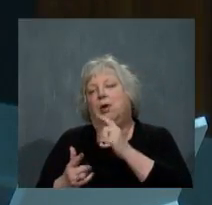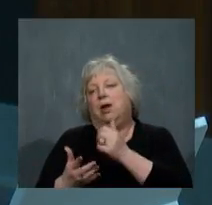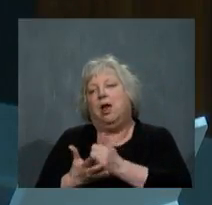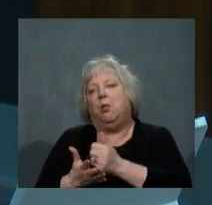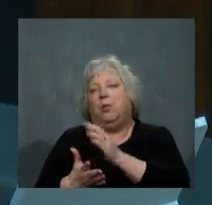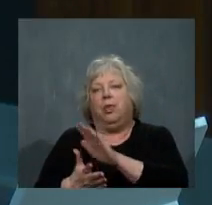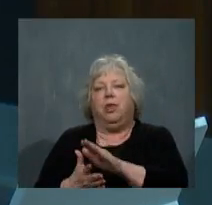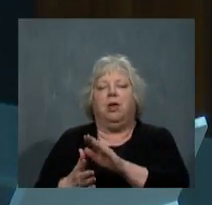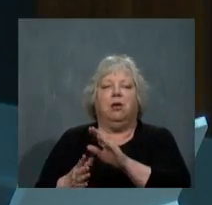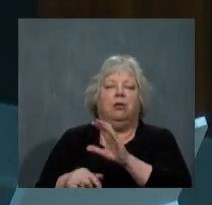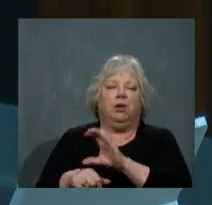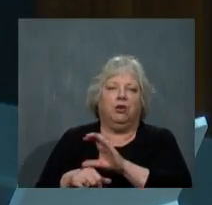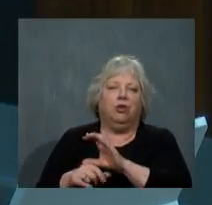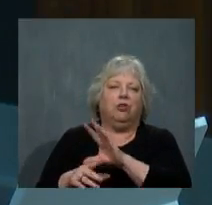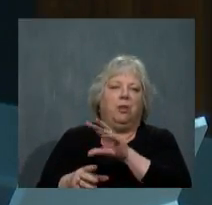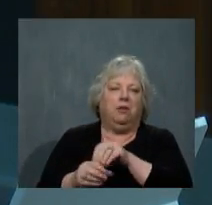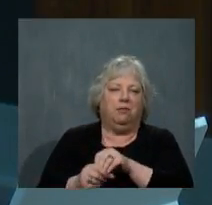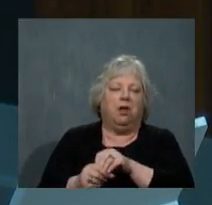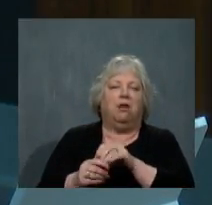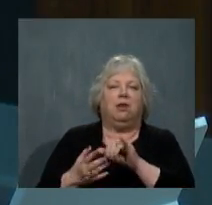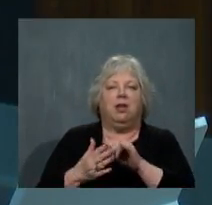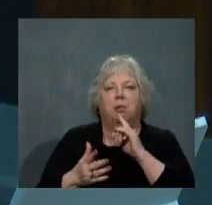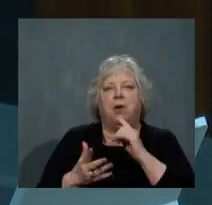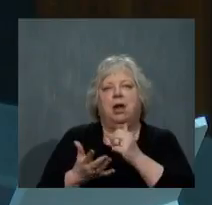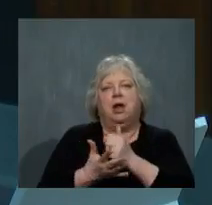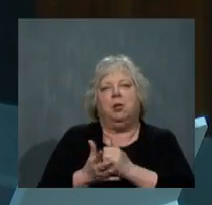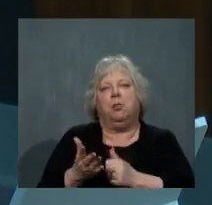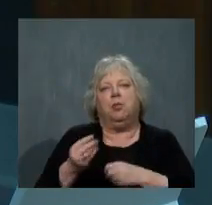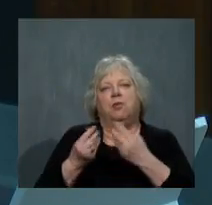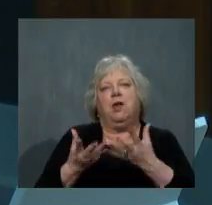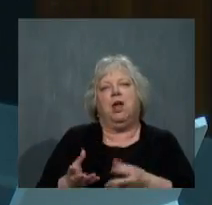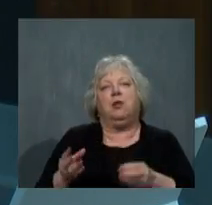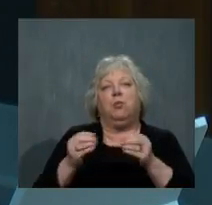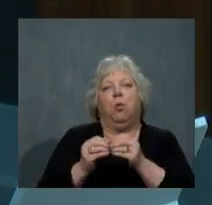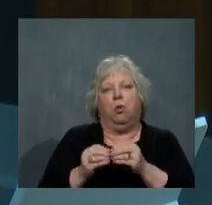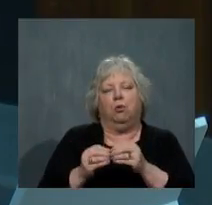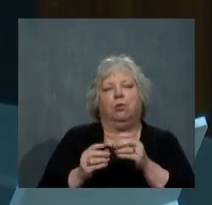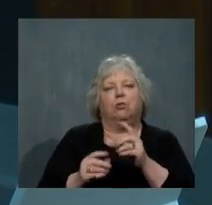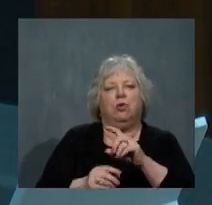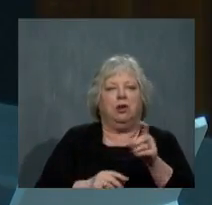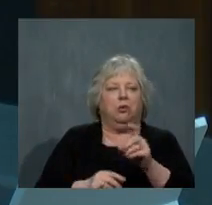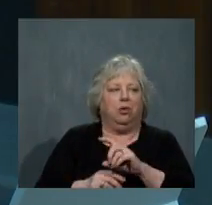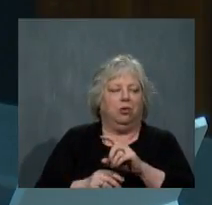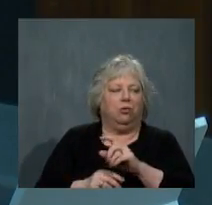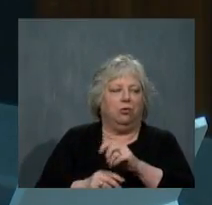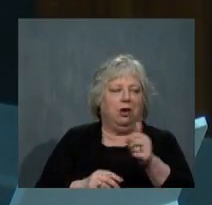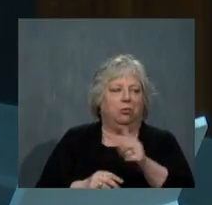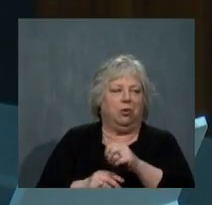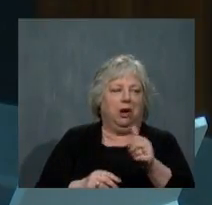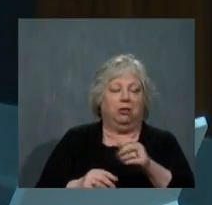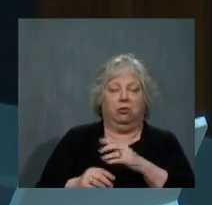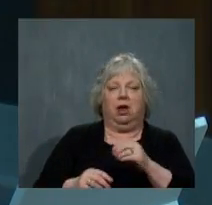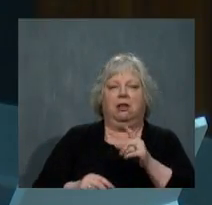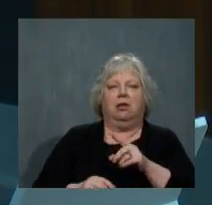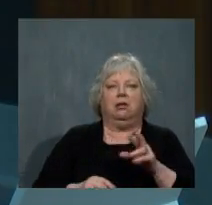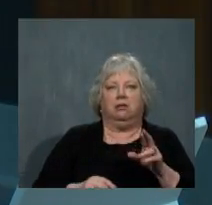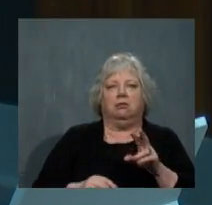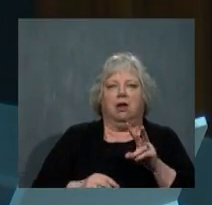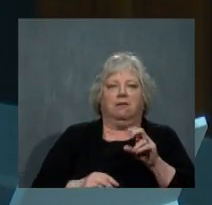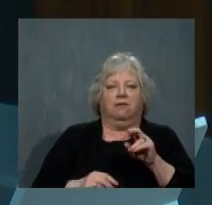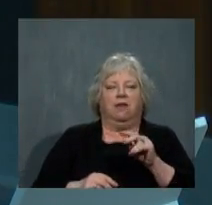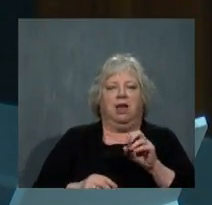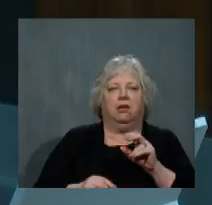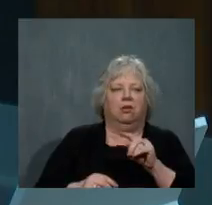spread to other areas besides transportation. And also the West Little Rock churches, because I'm sure that the vans are not going to go out to some